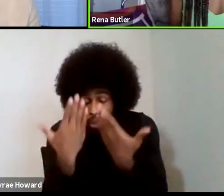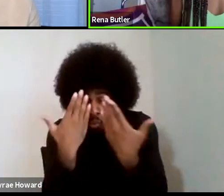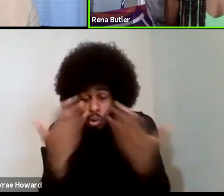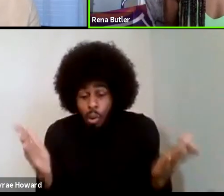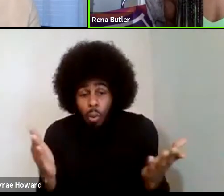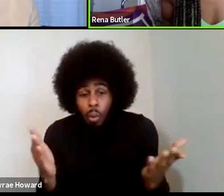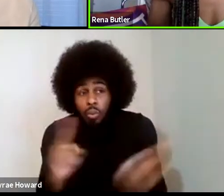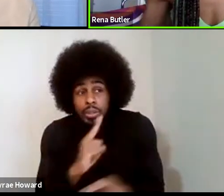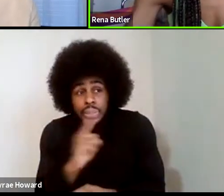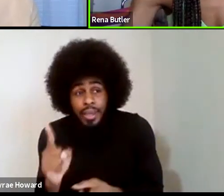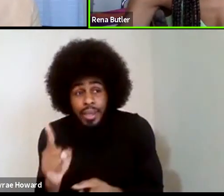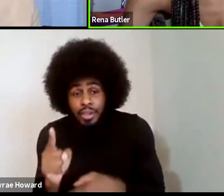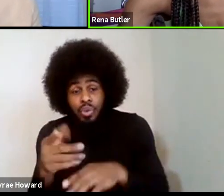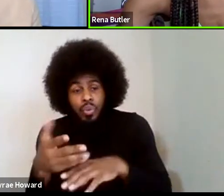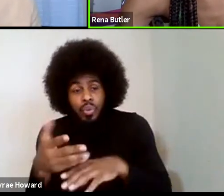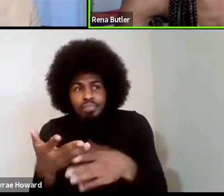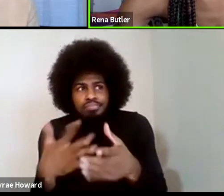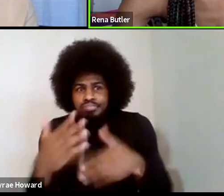and feeling it.